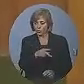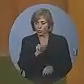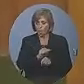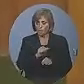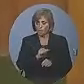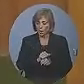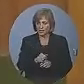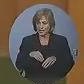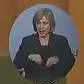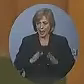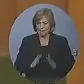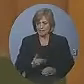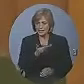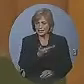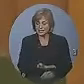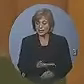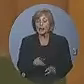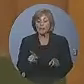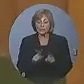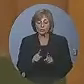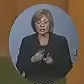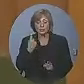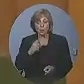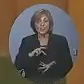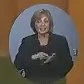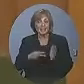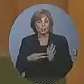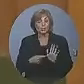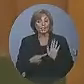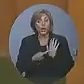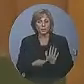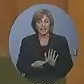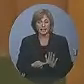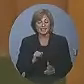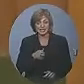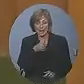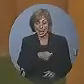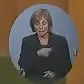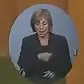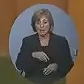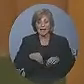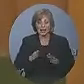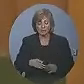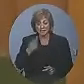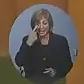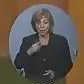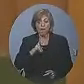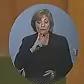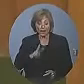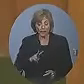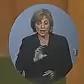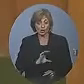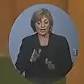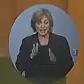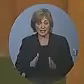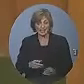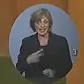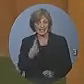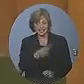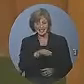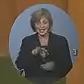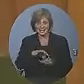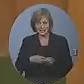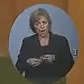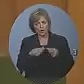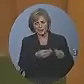supposed to represent. If she really believes Canadians and her own constituents think she is in the right, why can't she just say